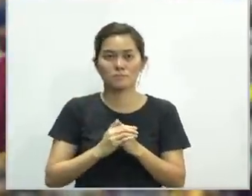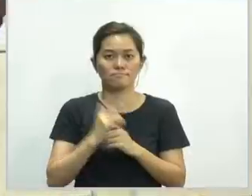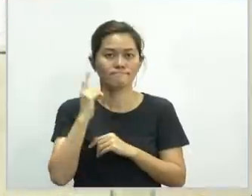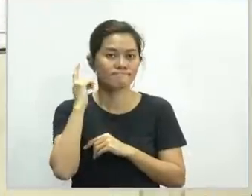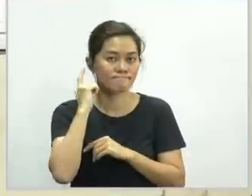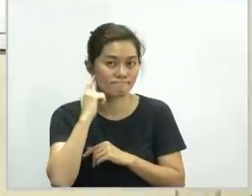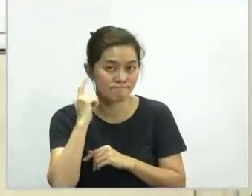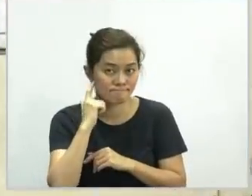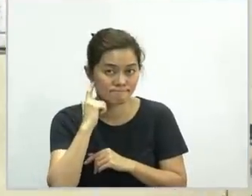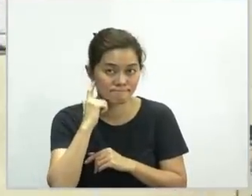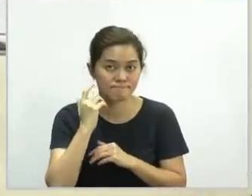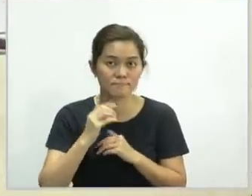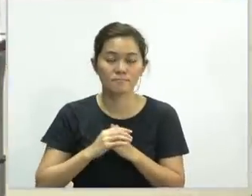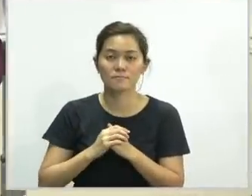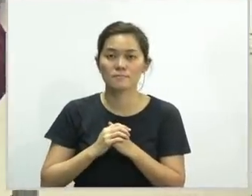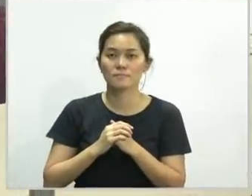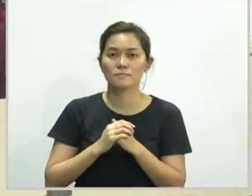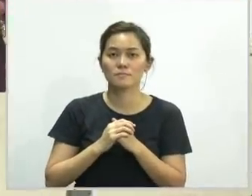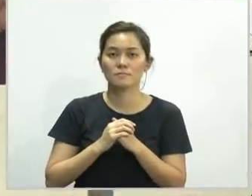listen.